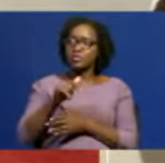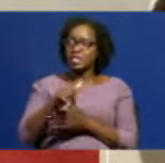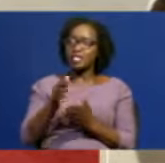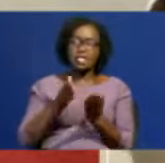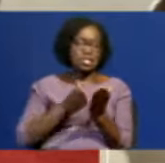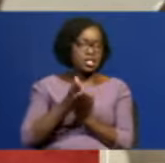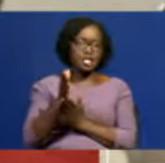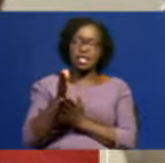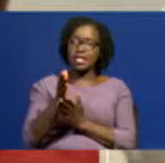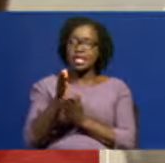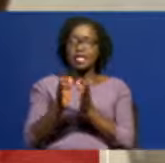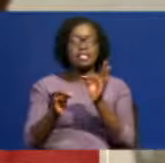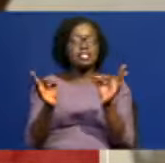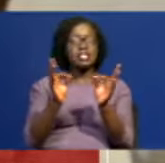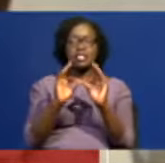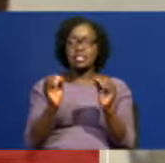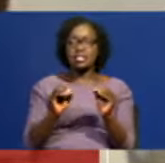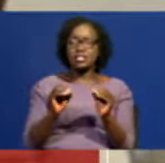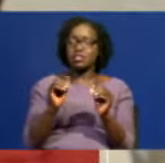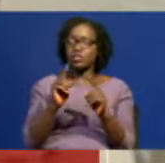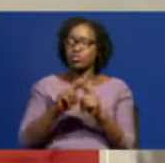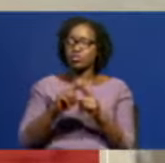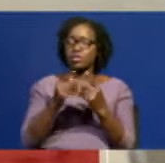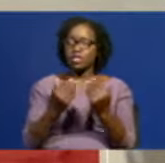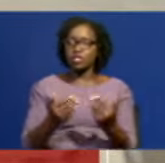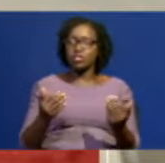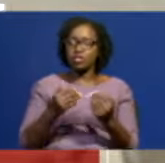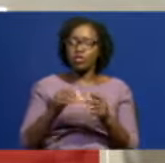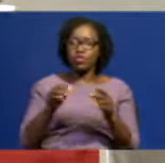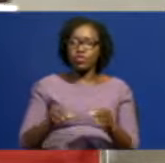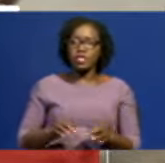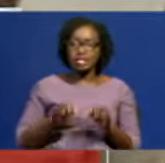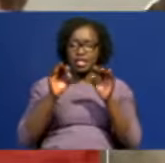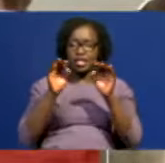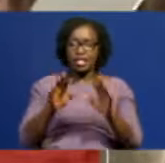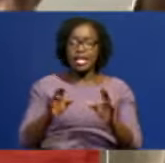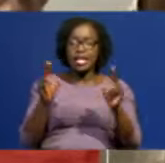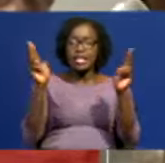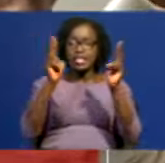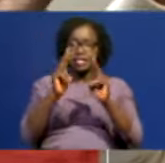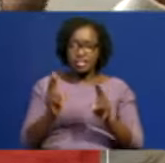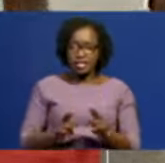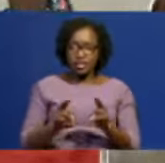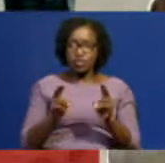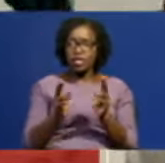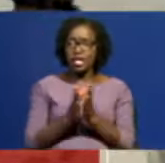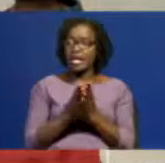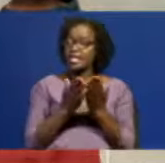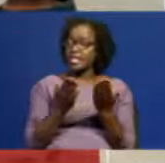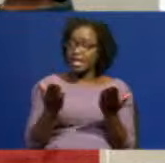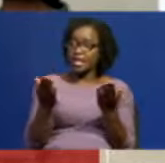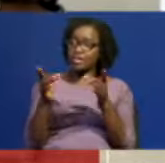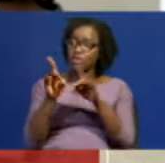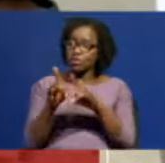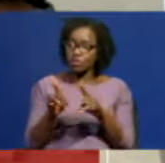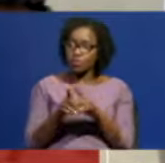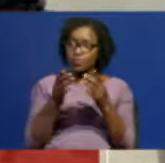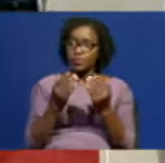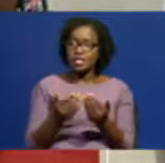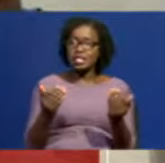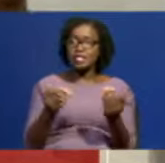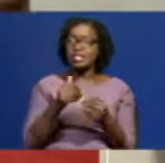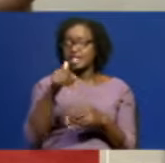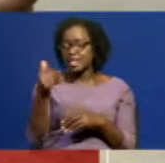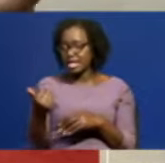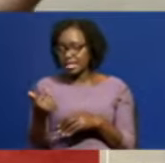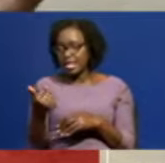sincerely an injustice to the children of Kitengela International, as I'm holding in the placard, and also to the children, other children